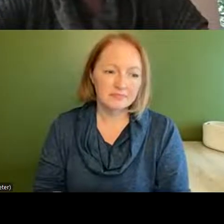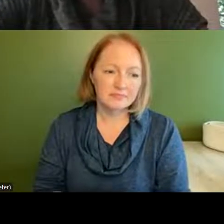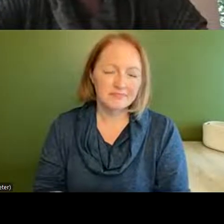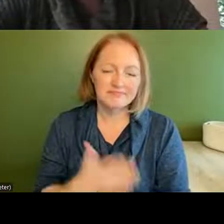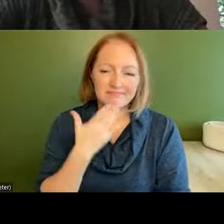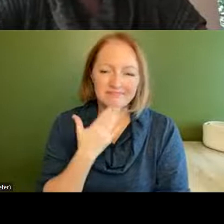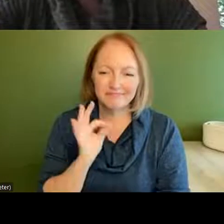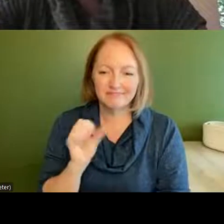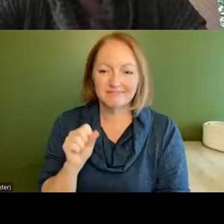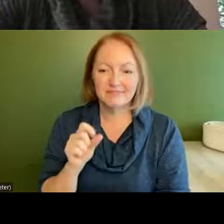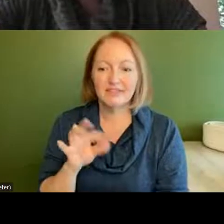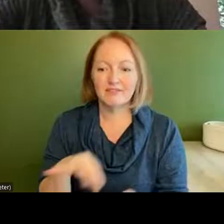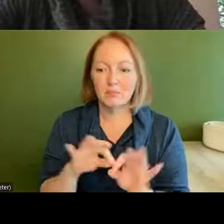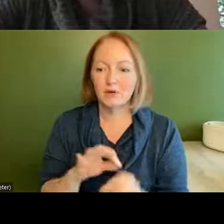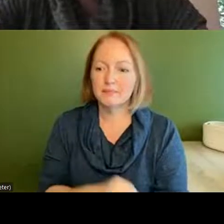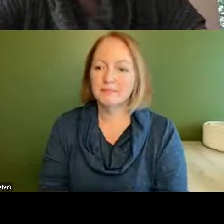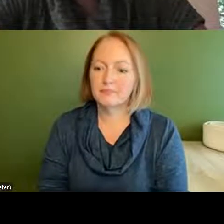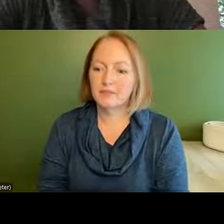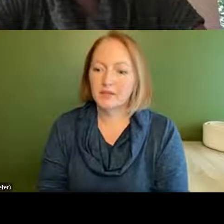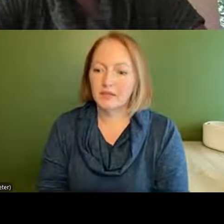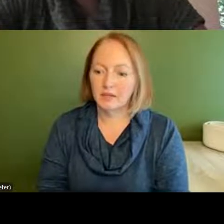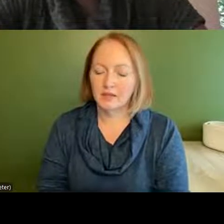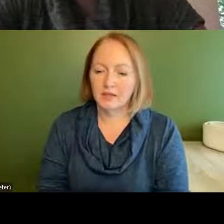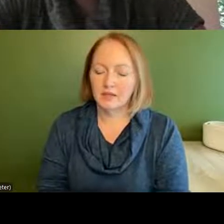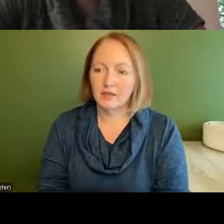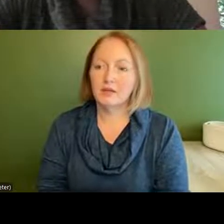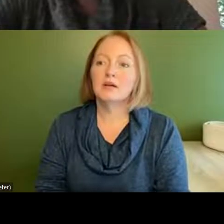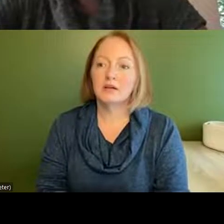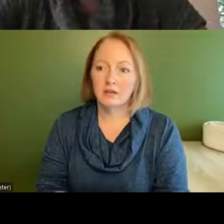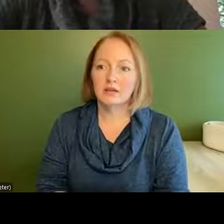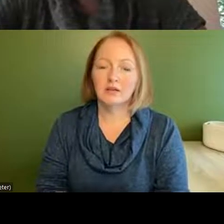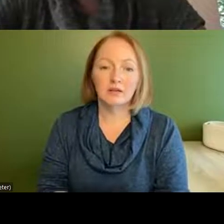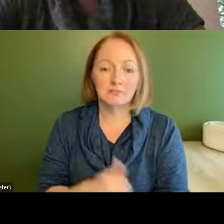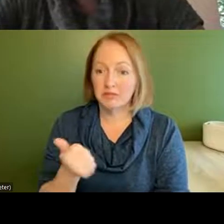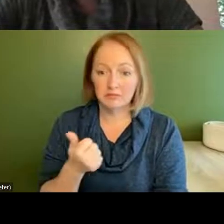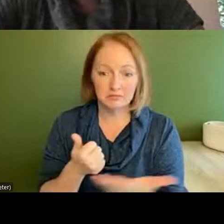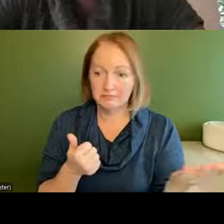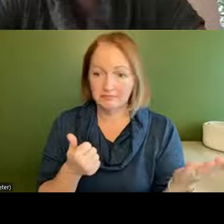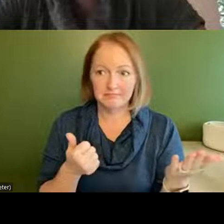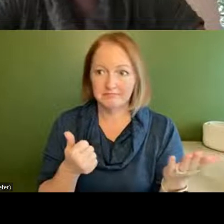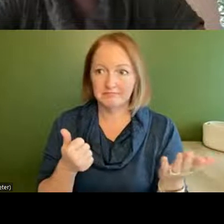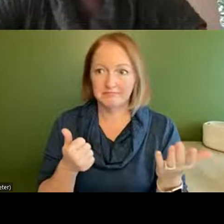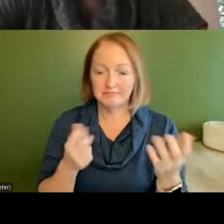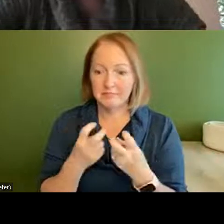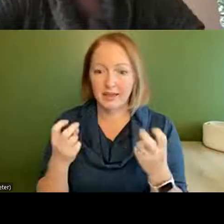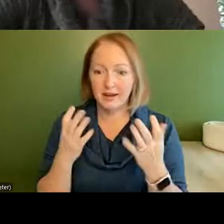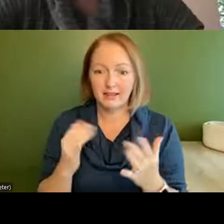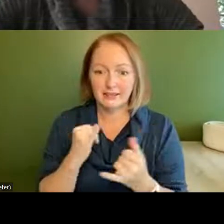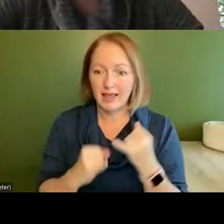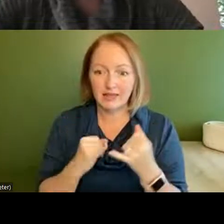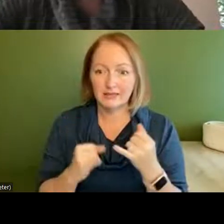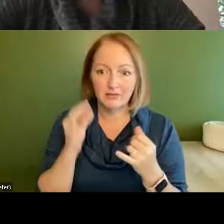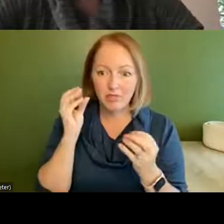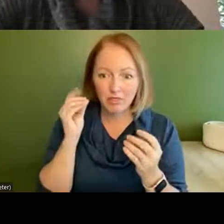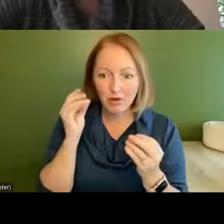Thank you. Yes, that's very important. And our other panelists, any kind of last thoughts that